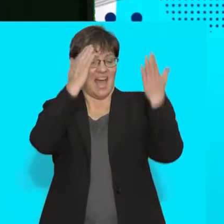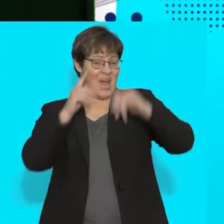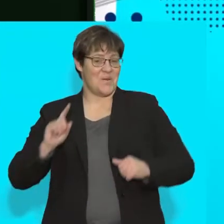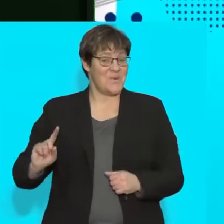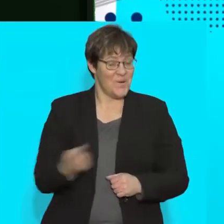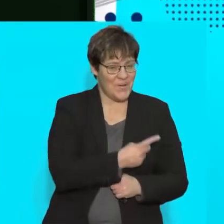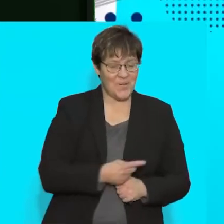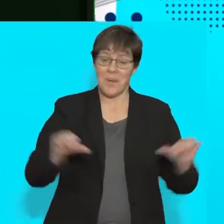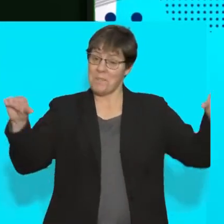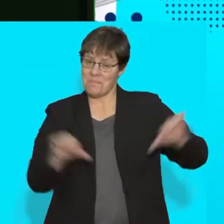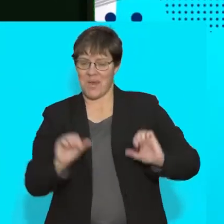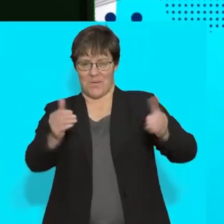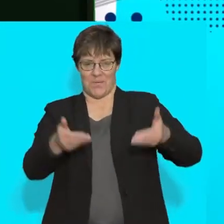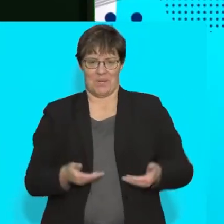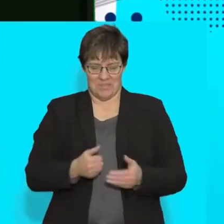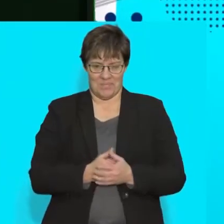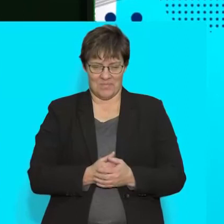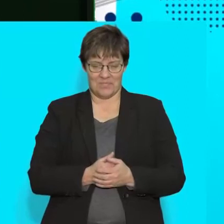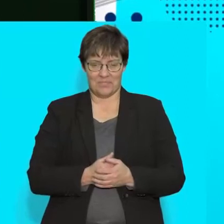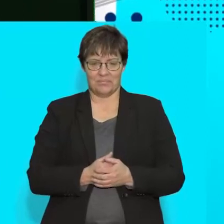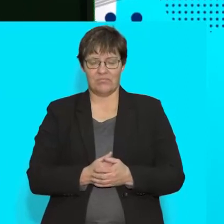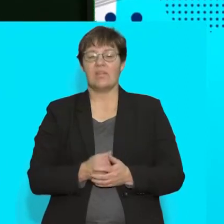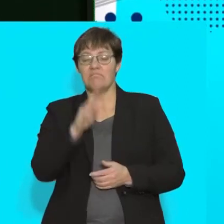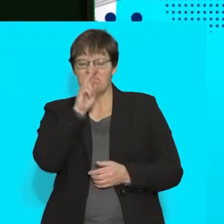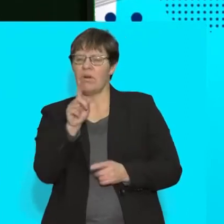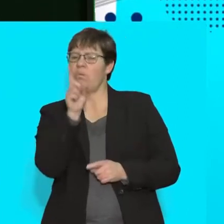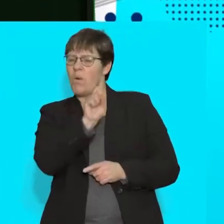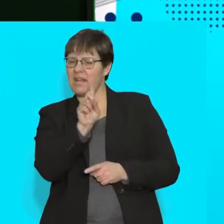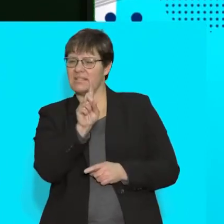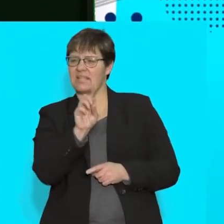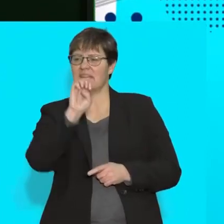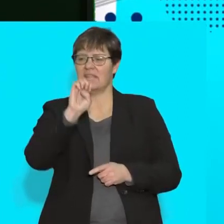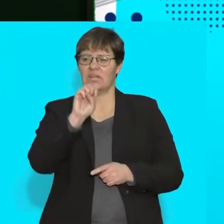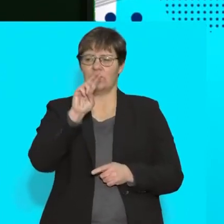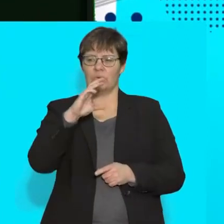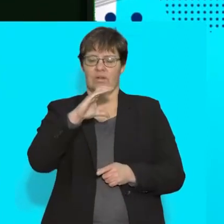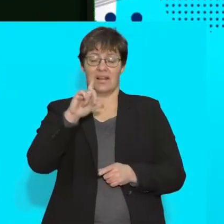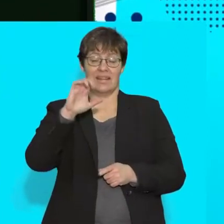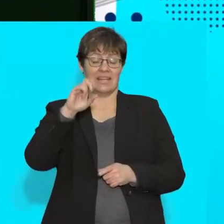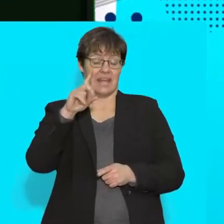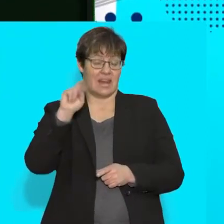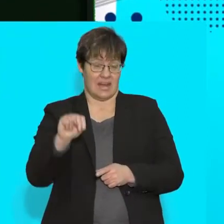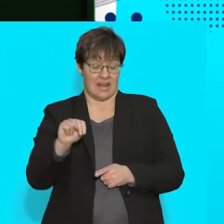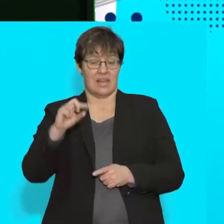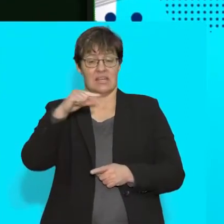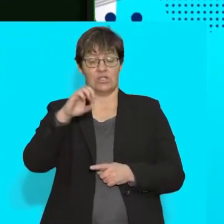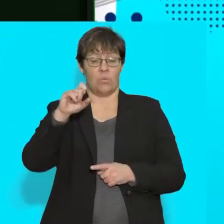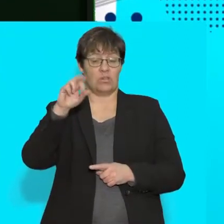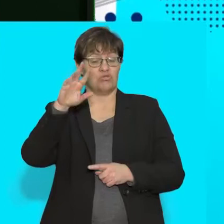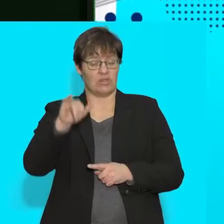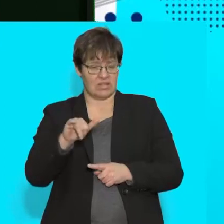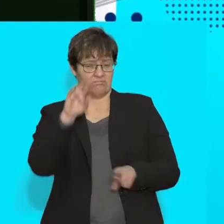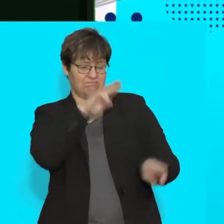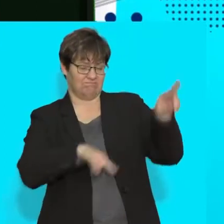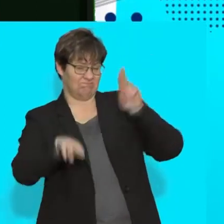Hi guys, welcome back. So we are still looking at revising Euclidean geometry, right? We have been